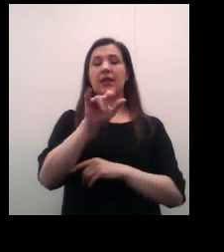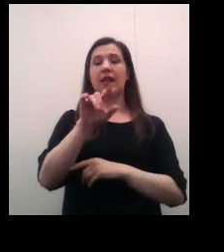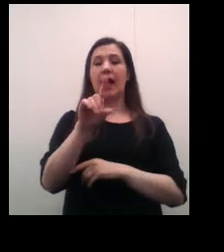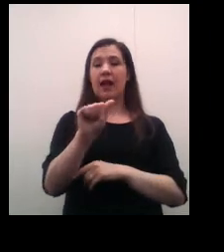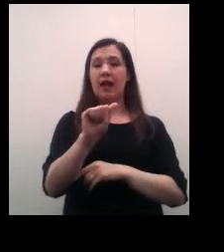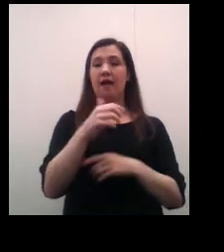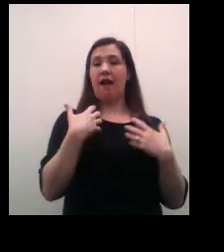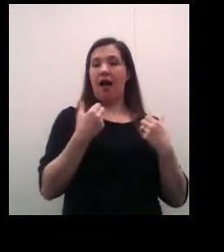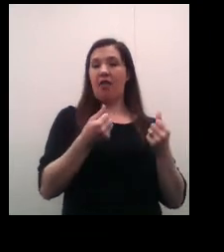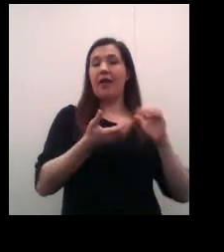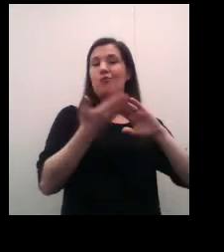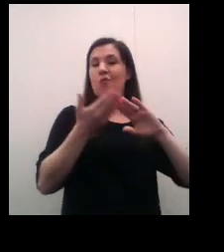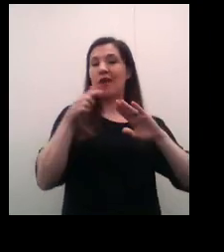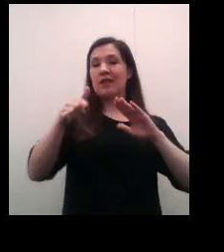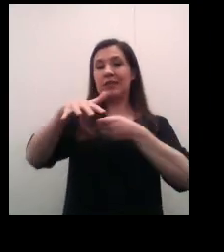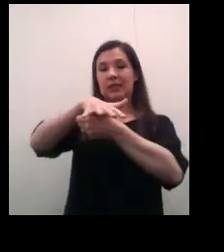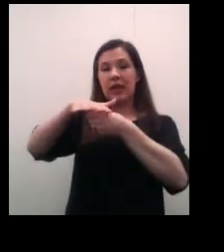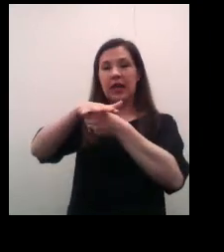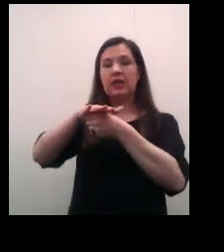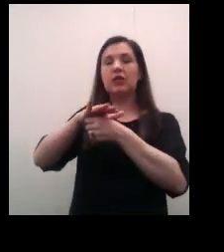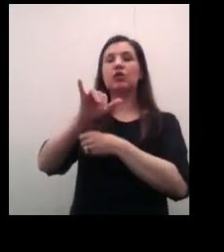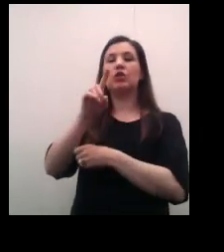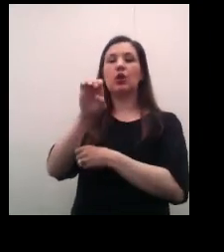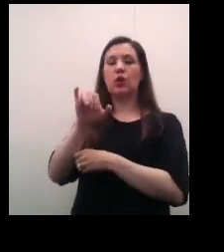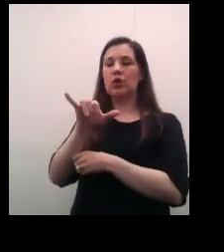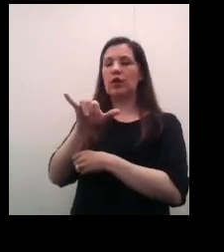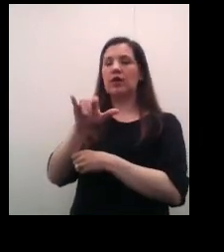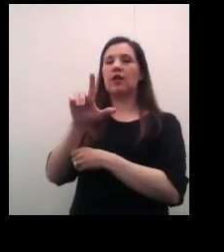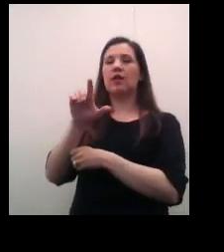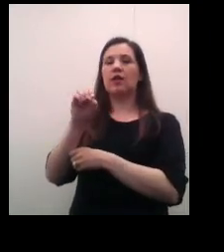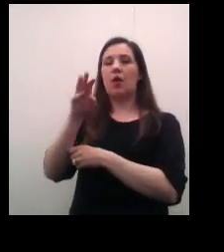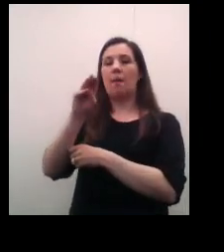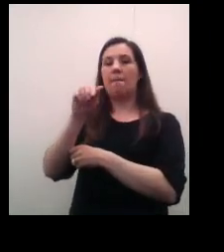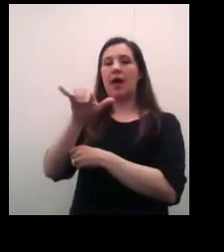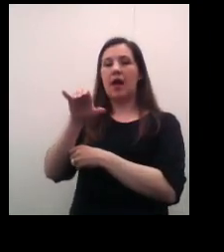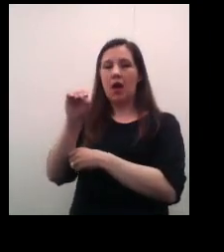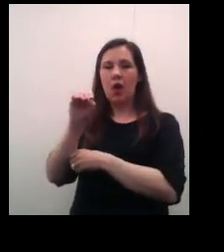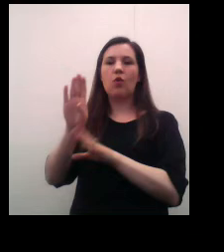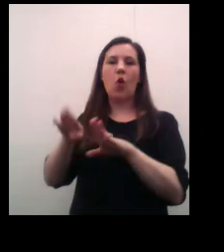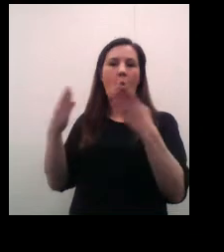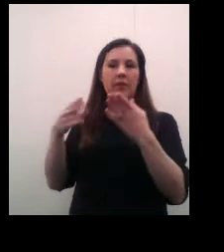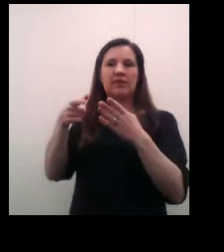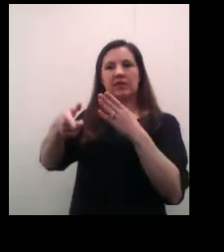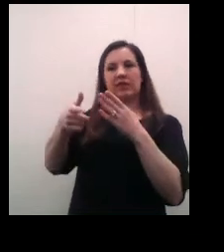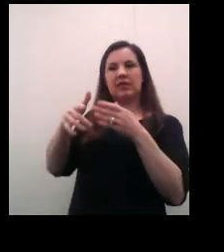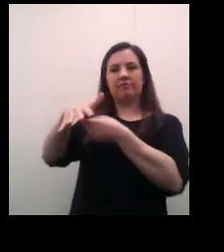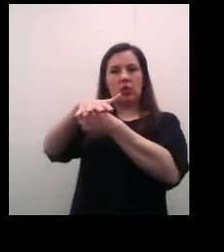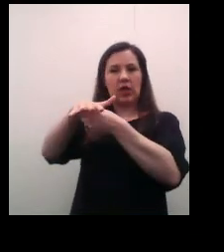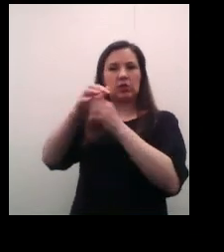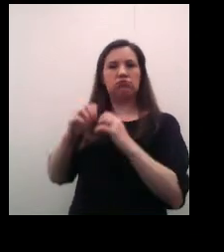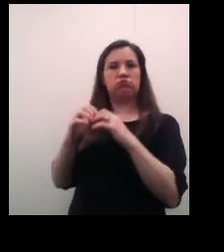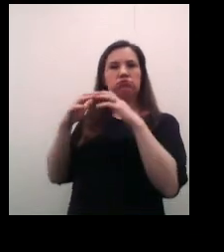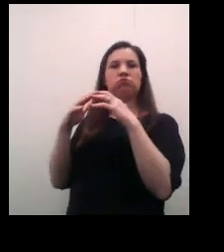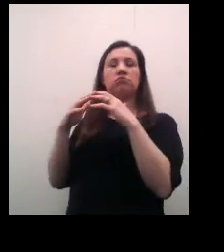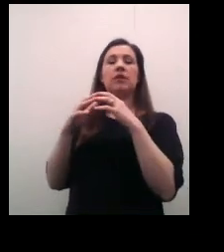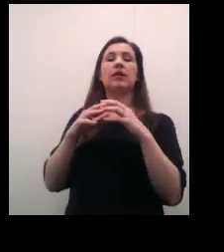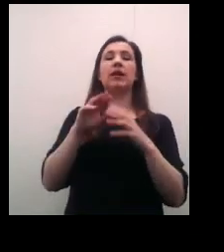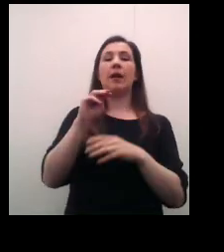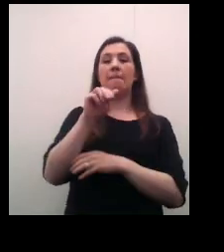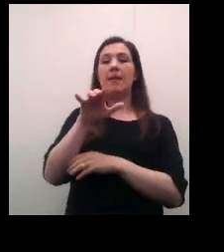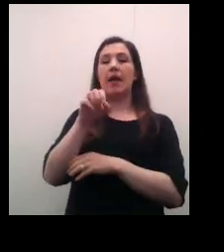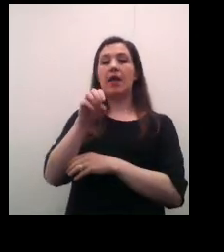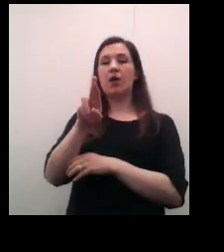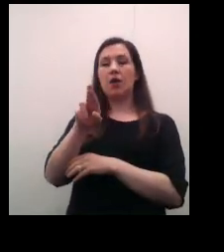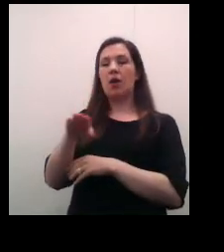this site, Jody LeMayo, their president and CEO, for the work that they did to open this site. Mayor Byron Brown, the